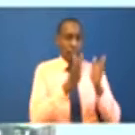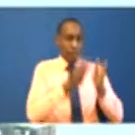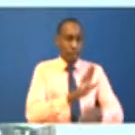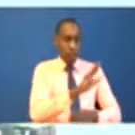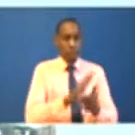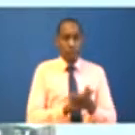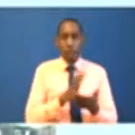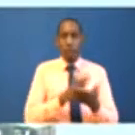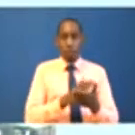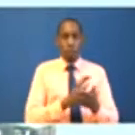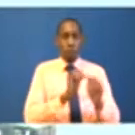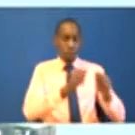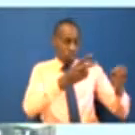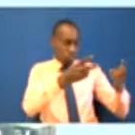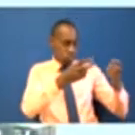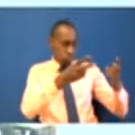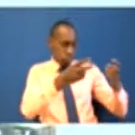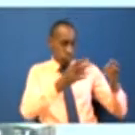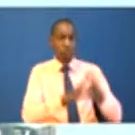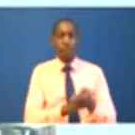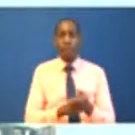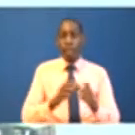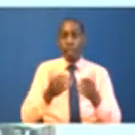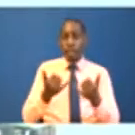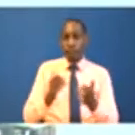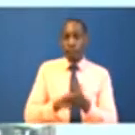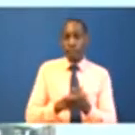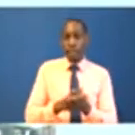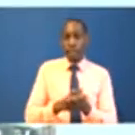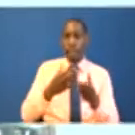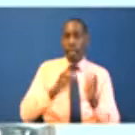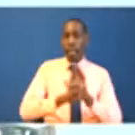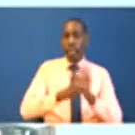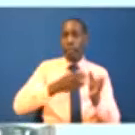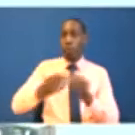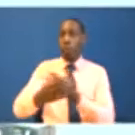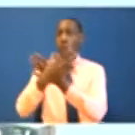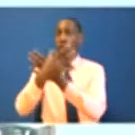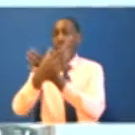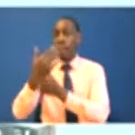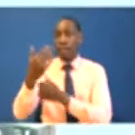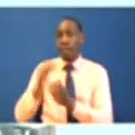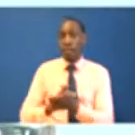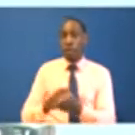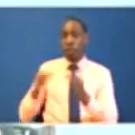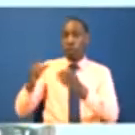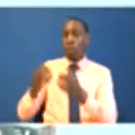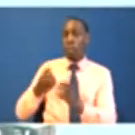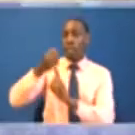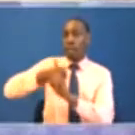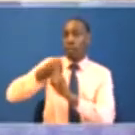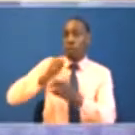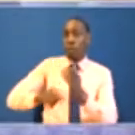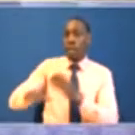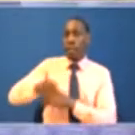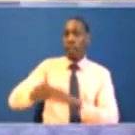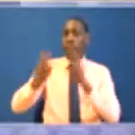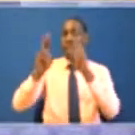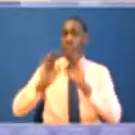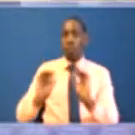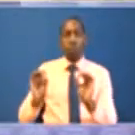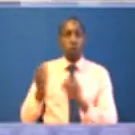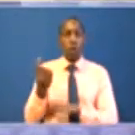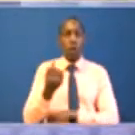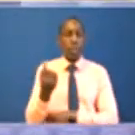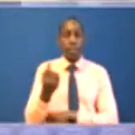me stop and listen to because that's what the narrative will listen to if you go to germany for example there's a party that only stands on environment that's